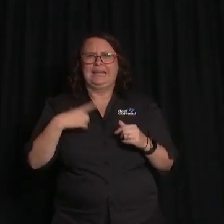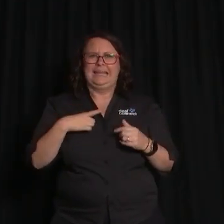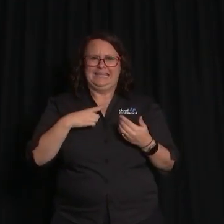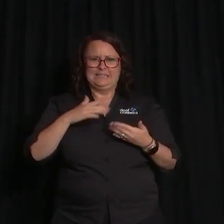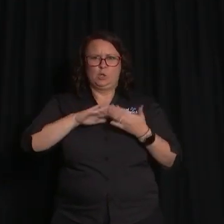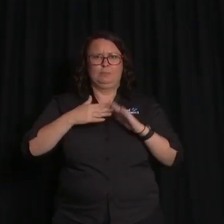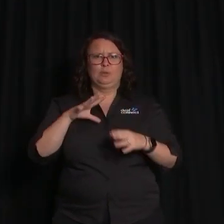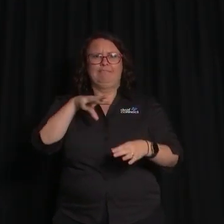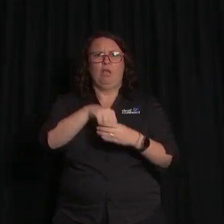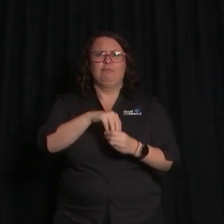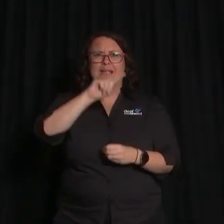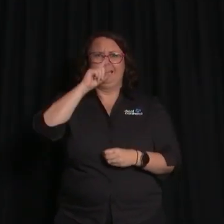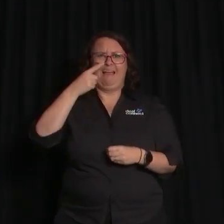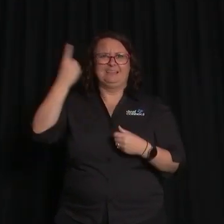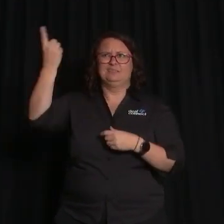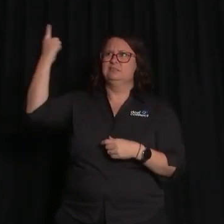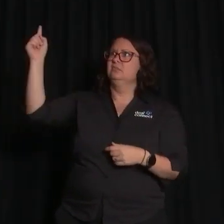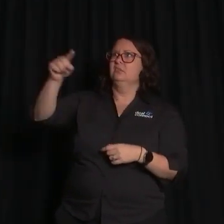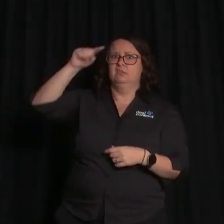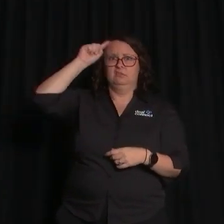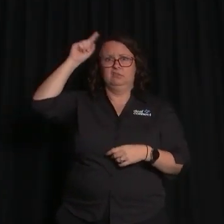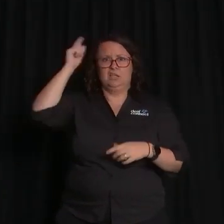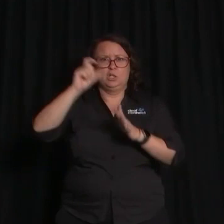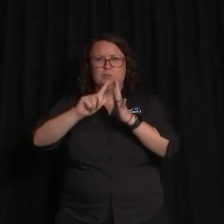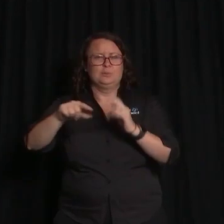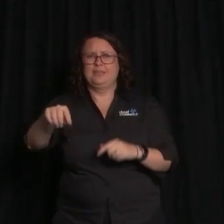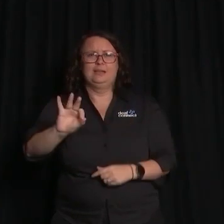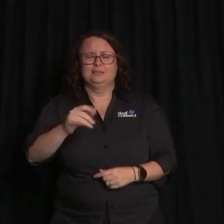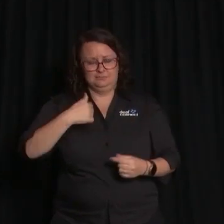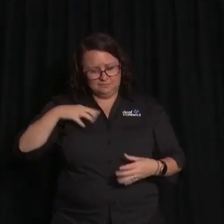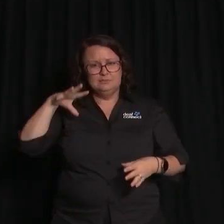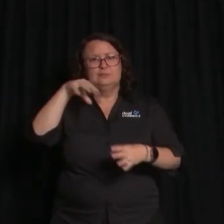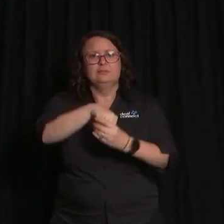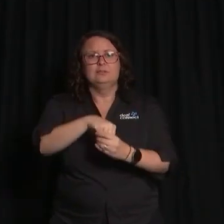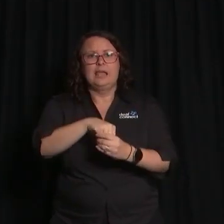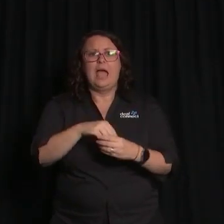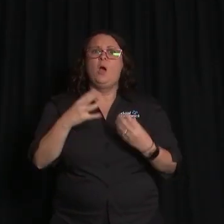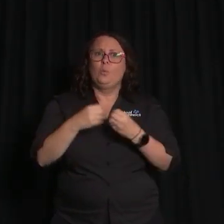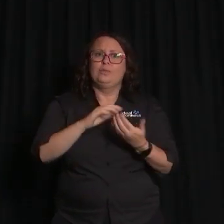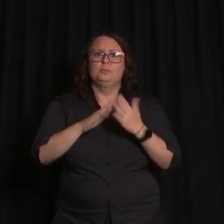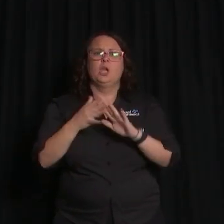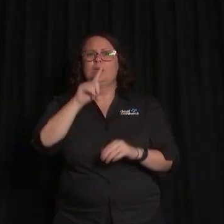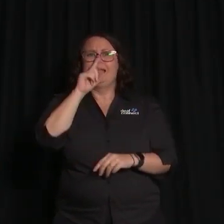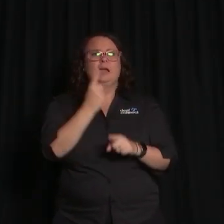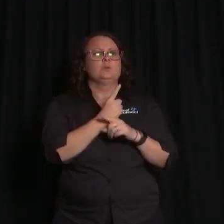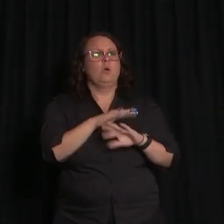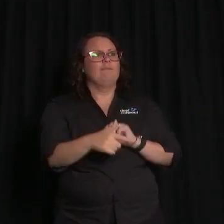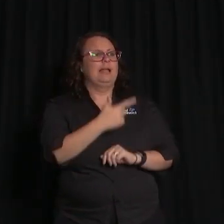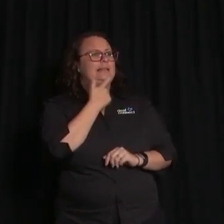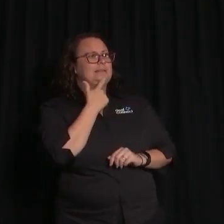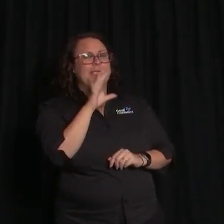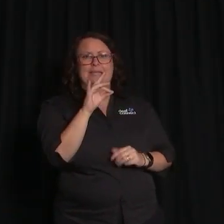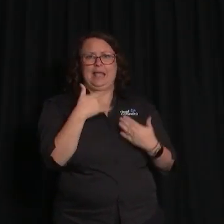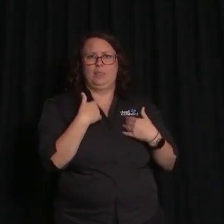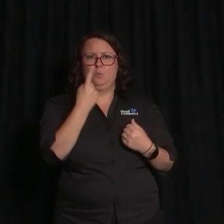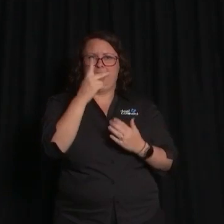support, and it has to happen with the diversity of our community. It's not good enough just to talk about lesbian and gay health, which